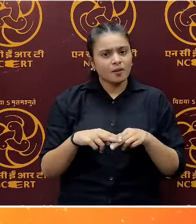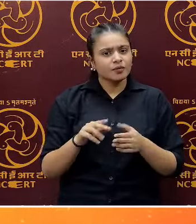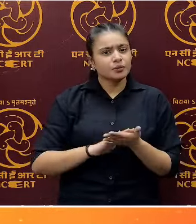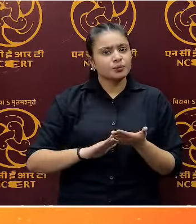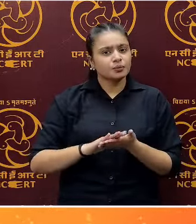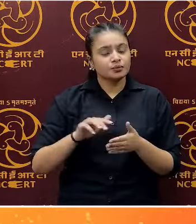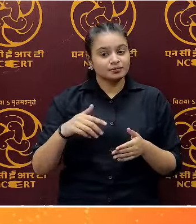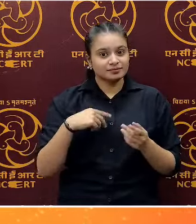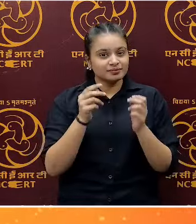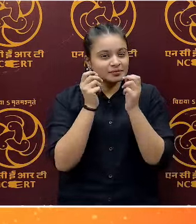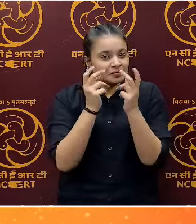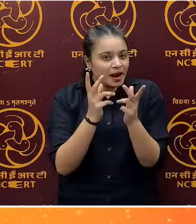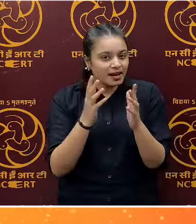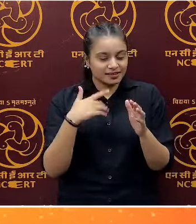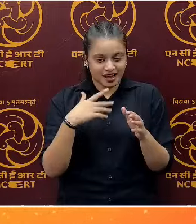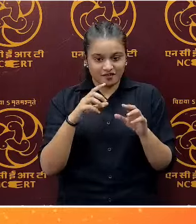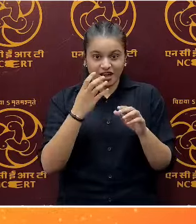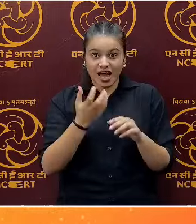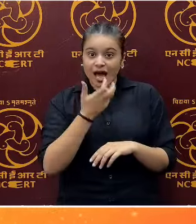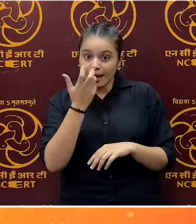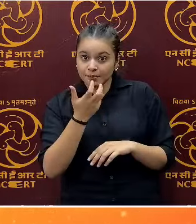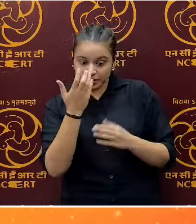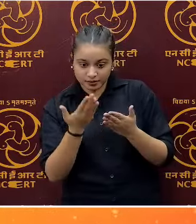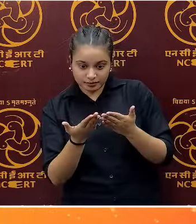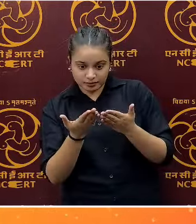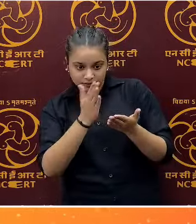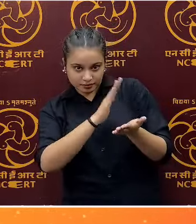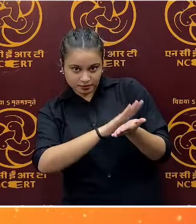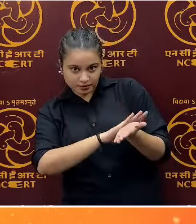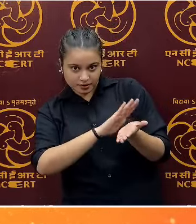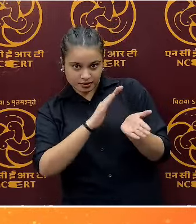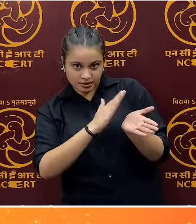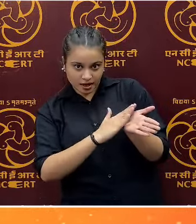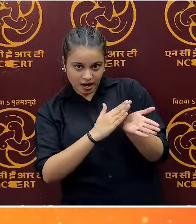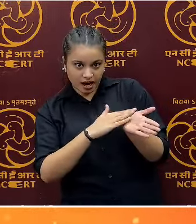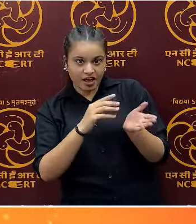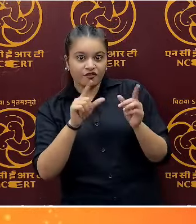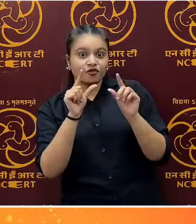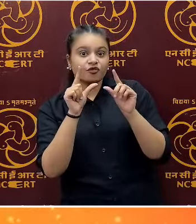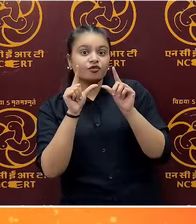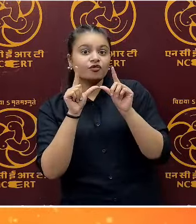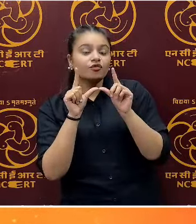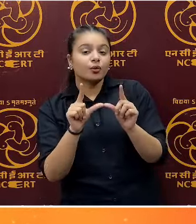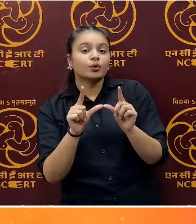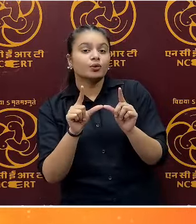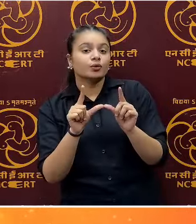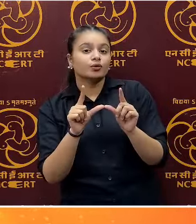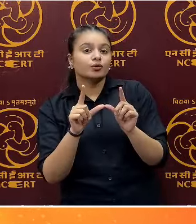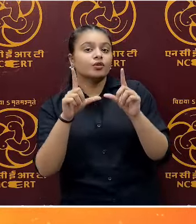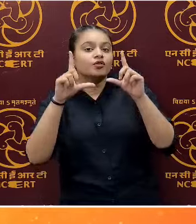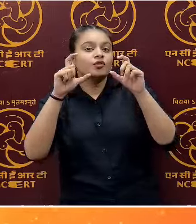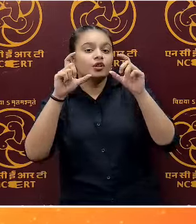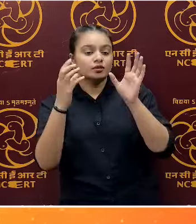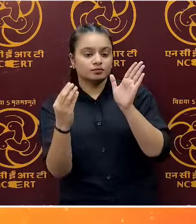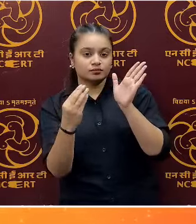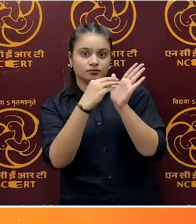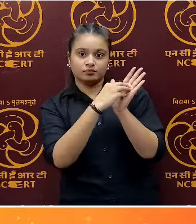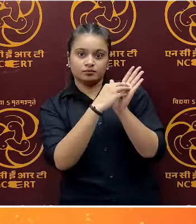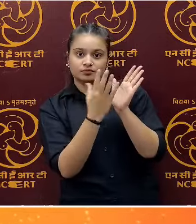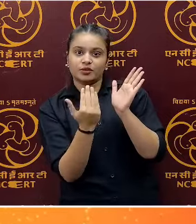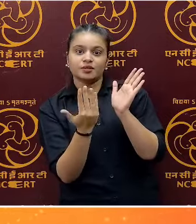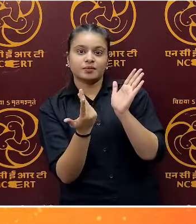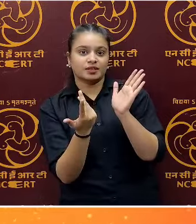for you. Inside this apple, what you can do is you Oh. can paste your Apples are opening up. Yes, they're opening up, and here you can paste